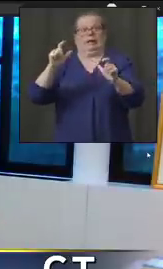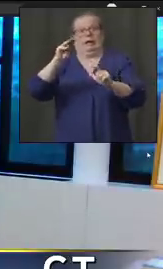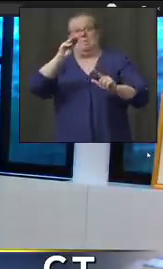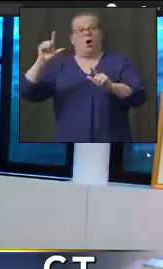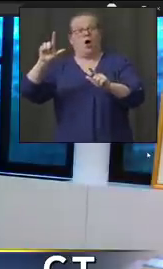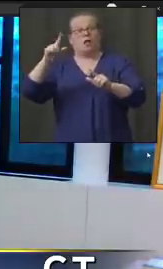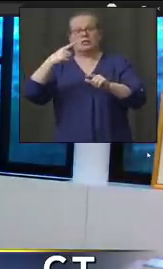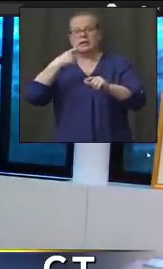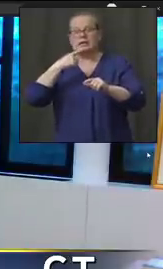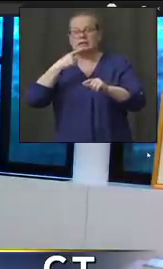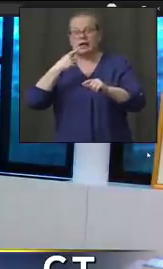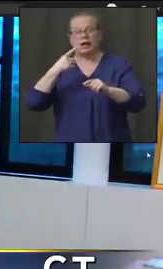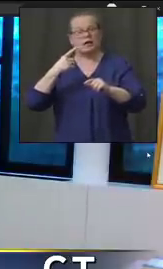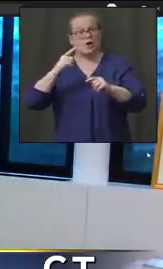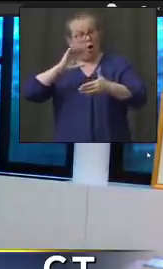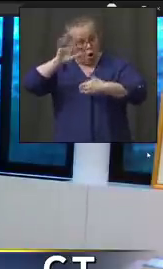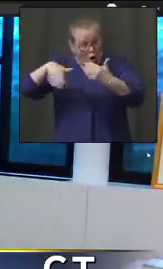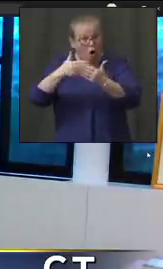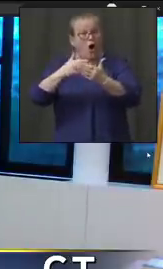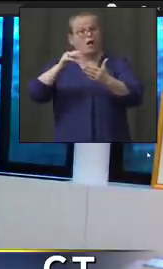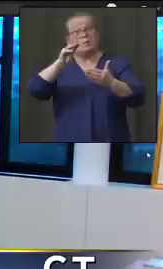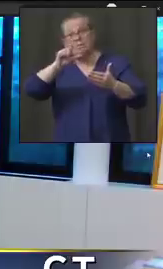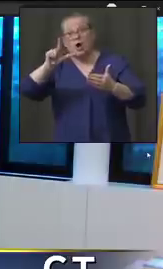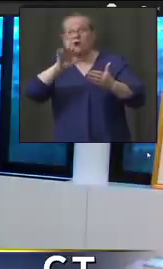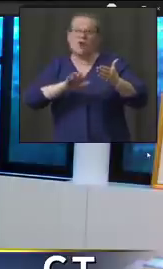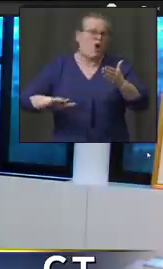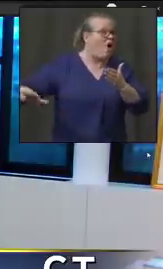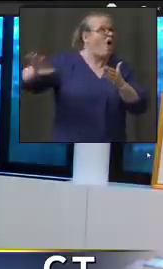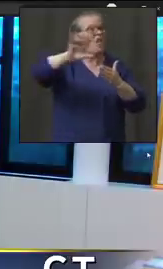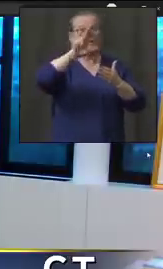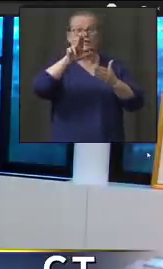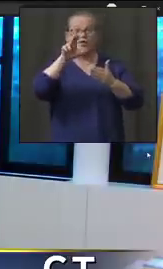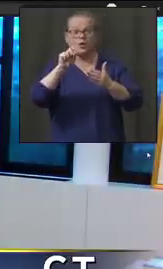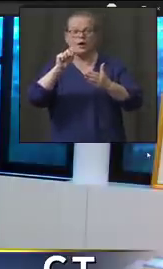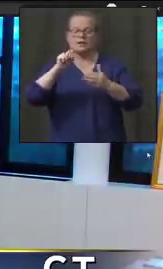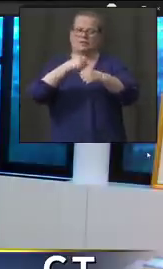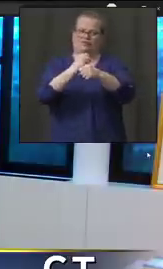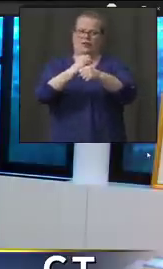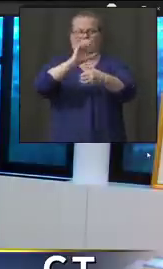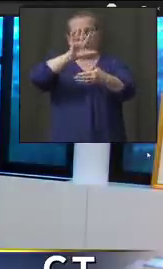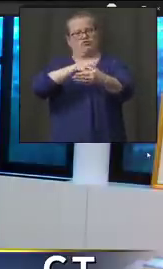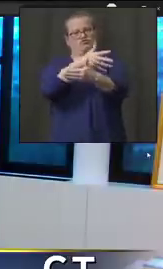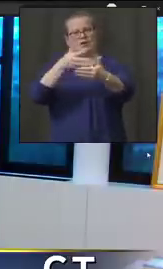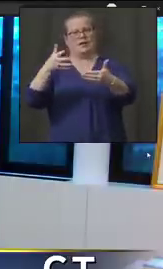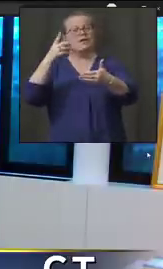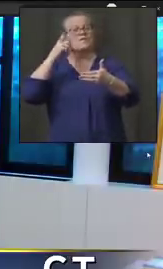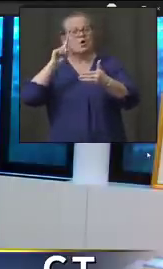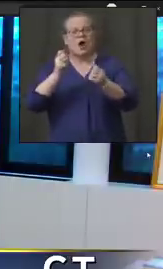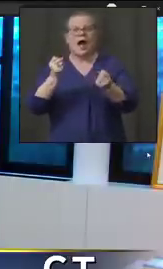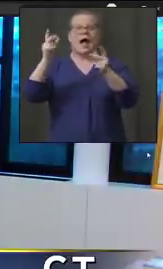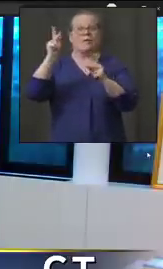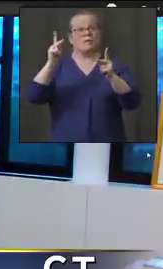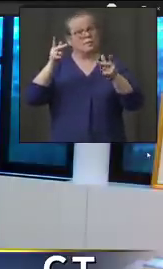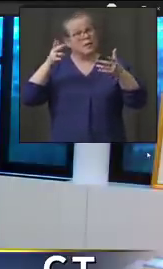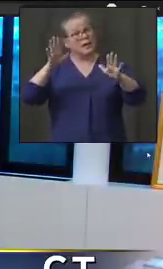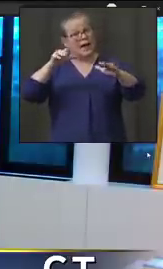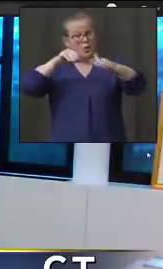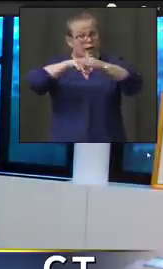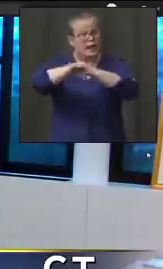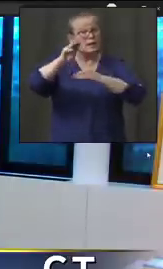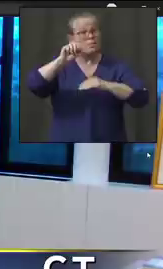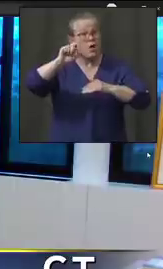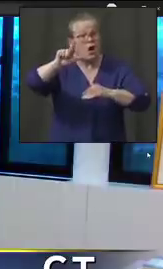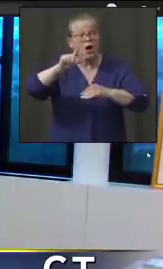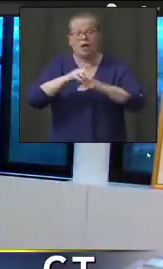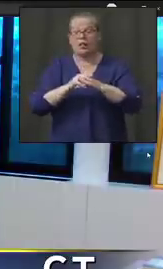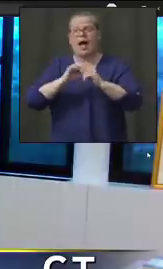and created a grid with social distancing to decide how many people they can allow and how they should manage the traffic through the mall. So I think